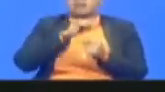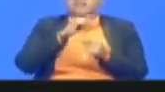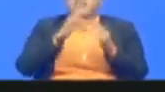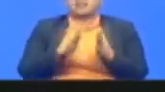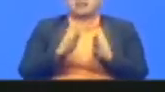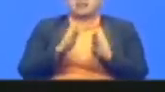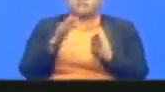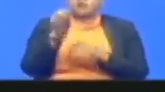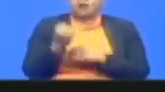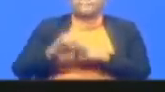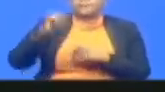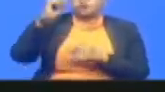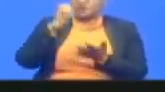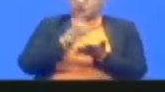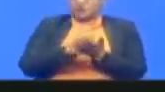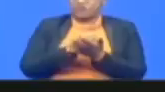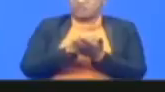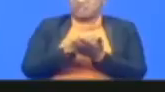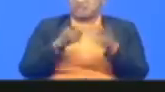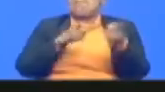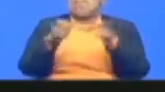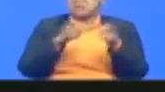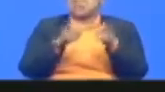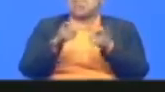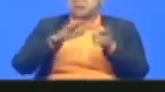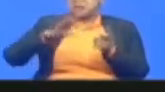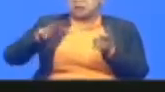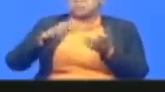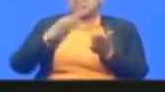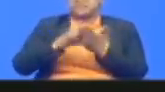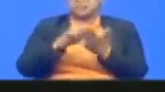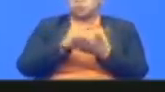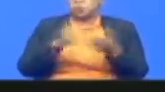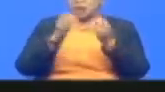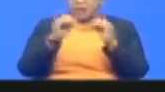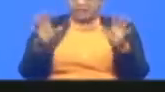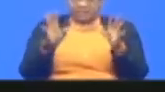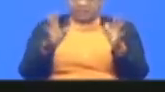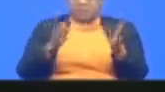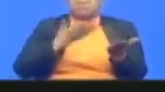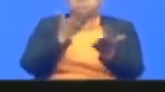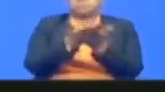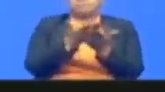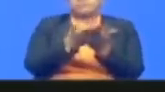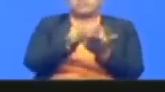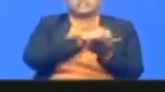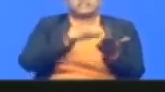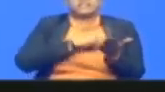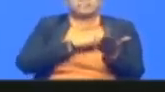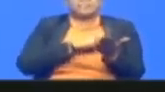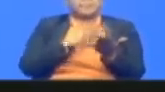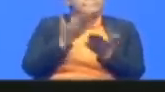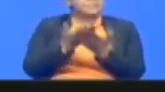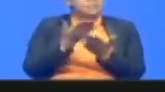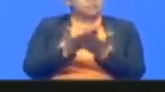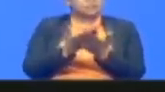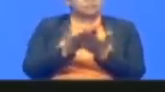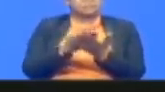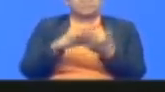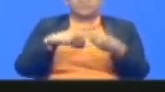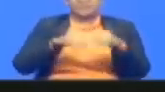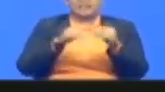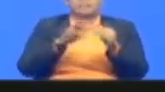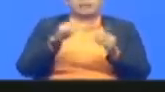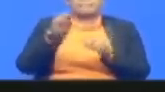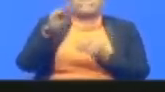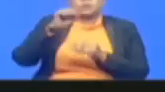of office and mismanagement of county funds has been tabled before the Senate. The petition filed by Bungoma activist